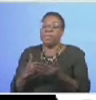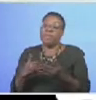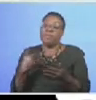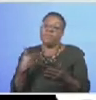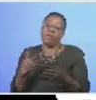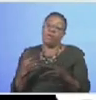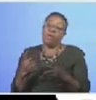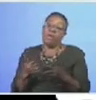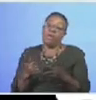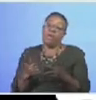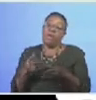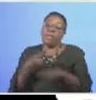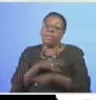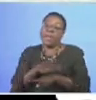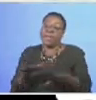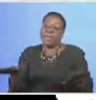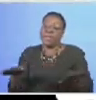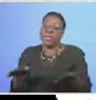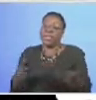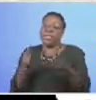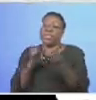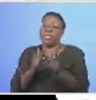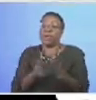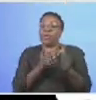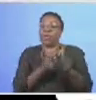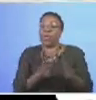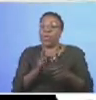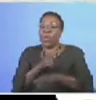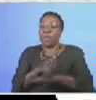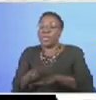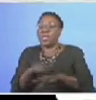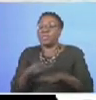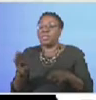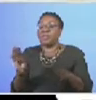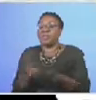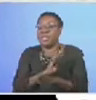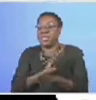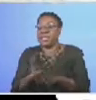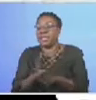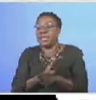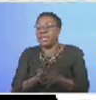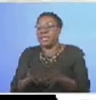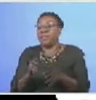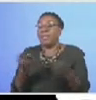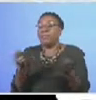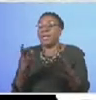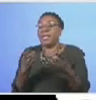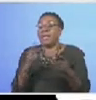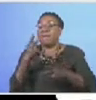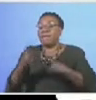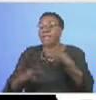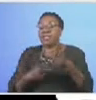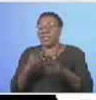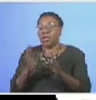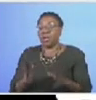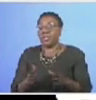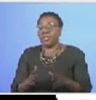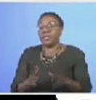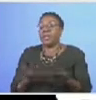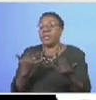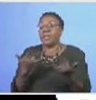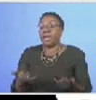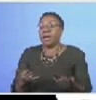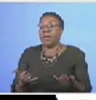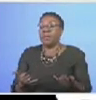era, Junkanoo Beach would normally be bustling with business, attracting many visitors. But now the well-known tourist hub